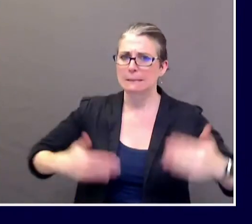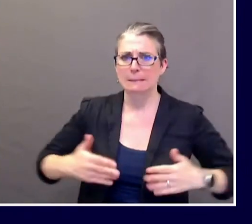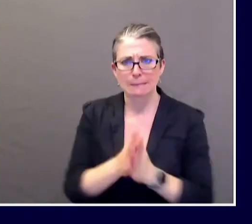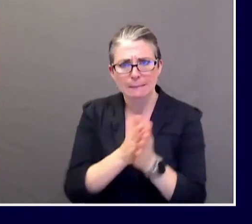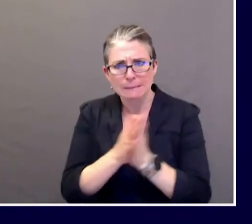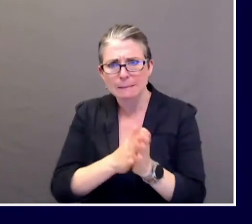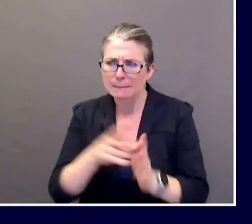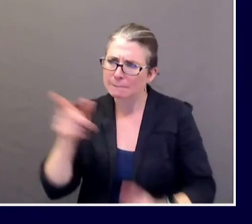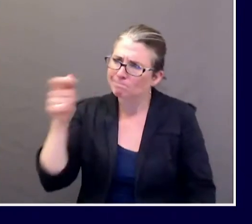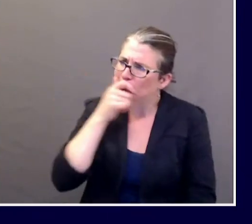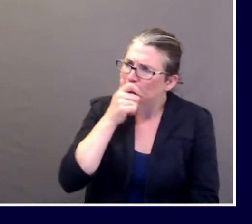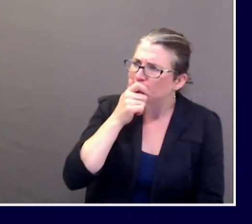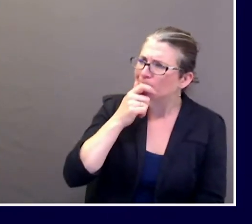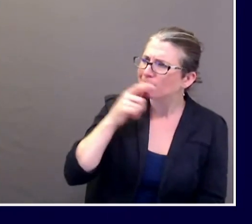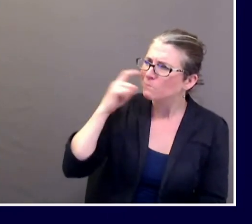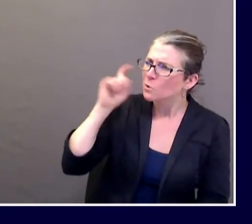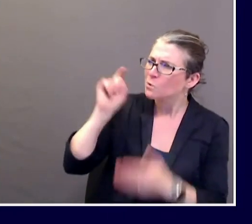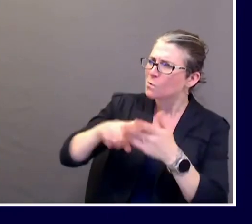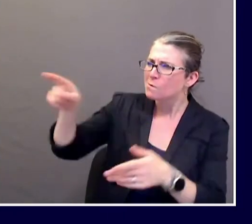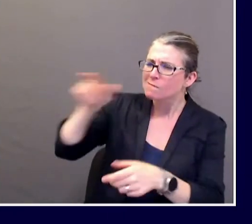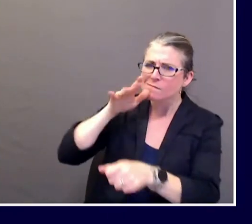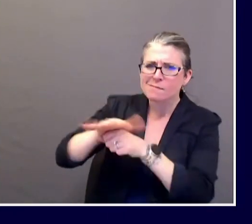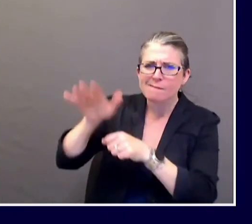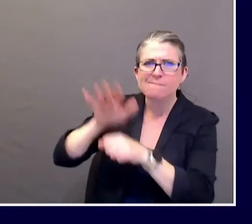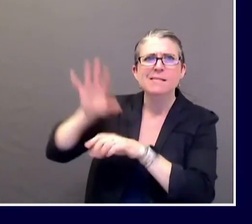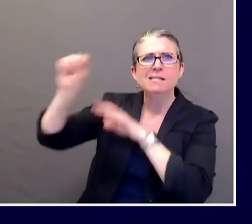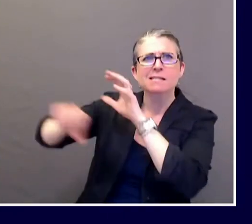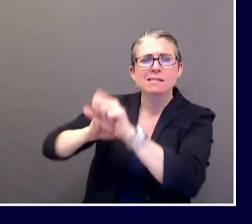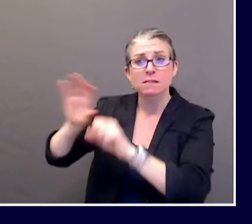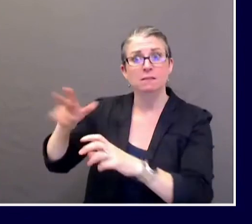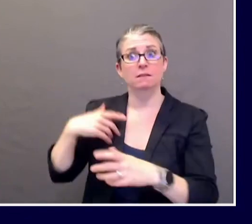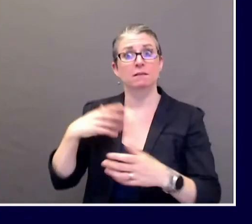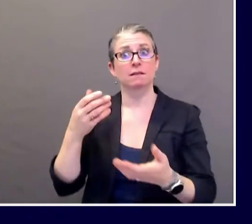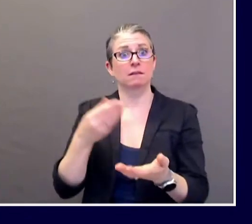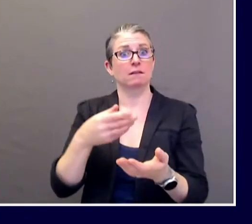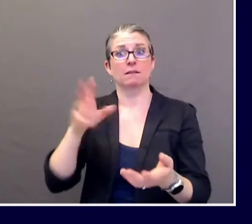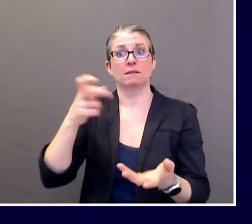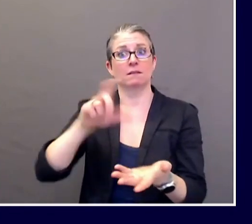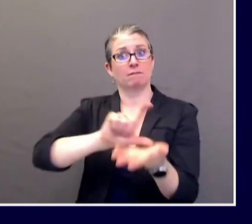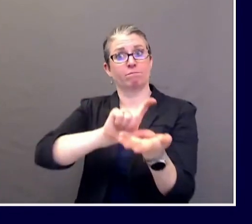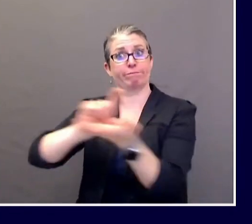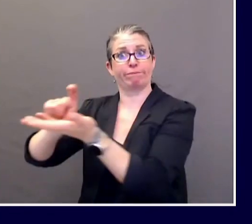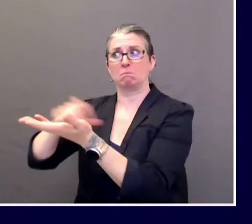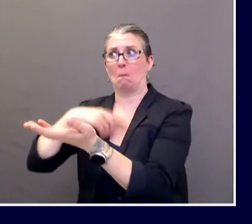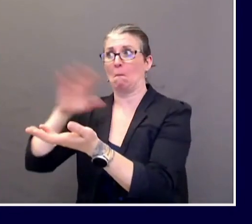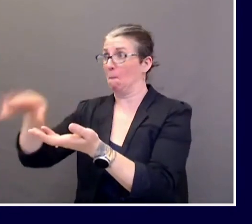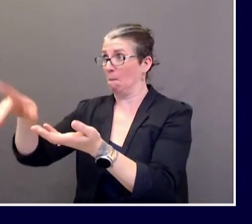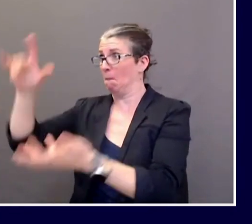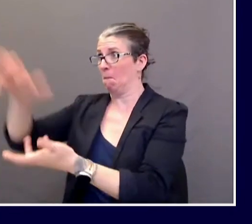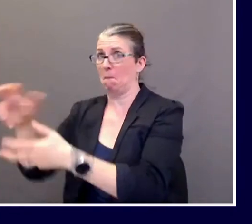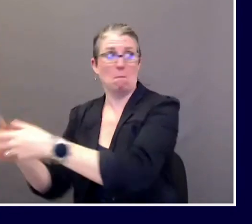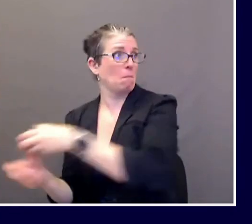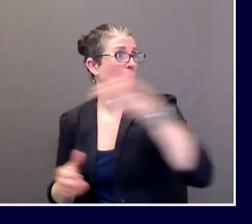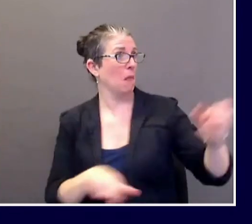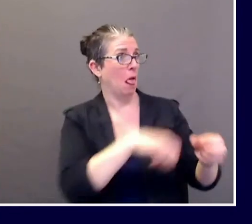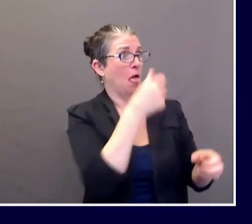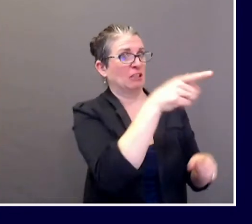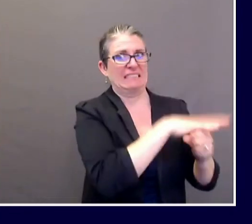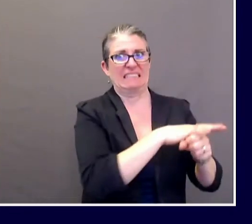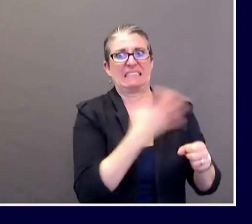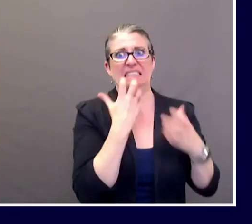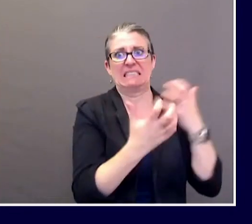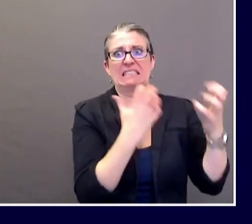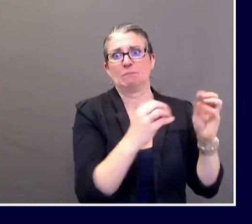move vaccine? How can we change the system to fill them back up? As we've discussed, we have a number of ways we're doing that.